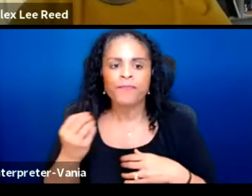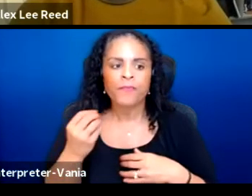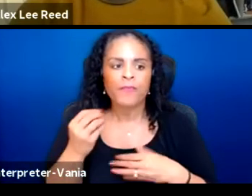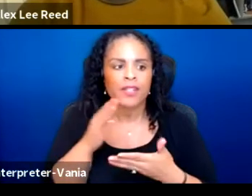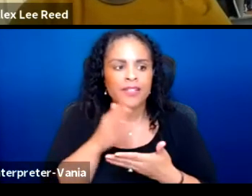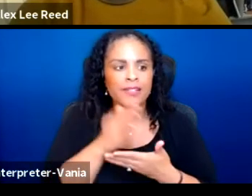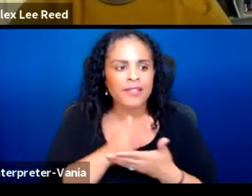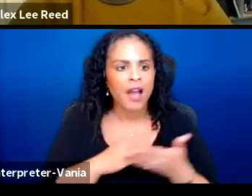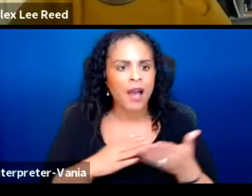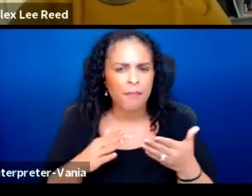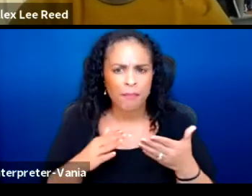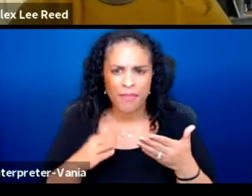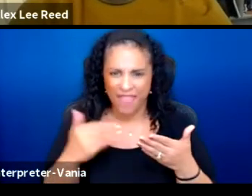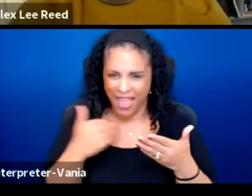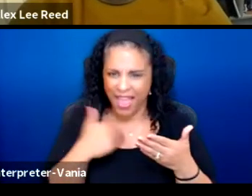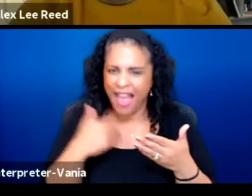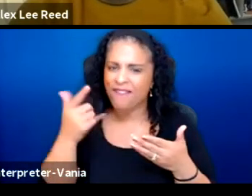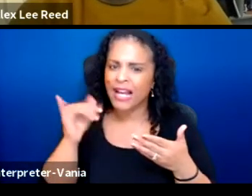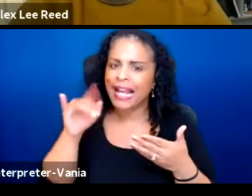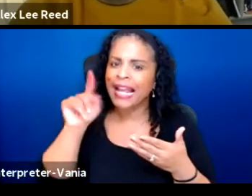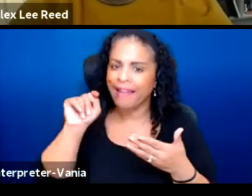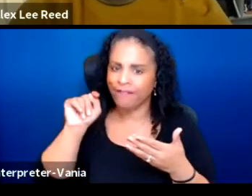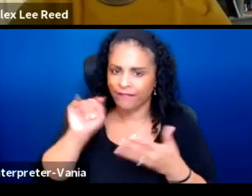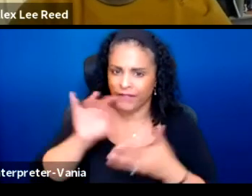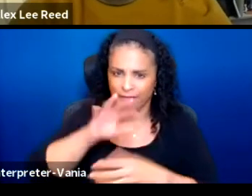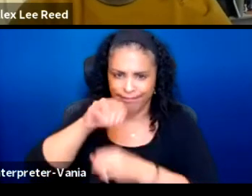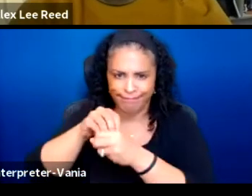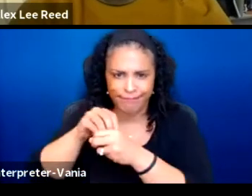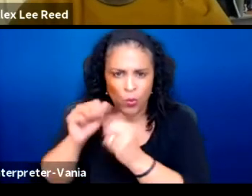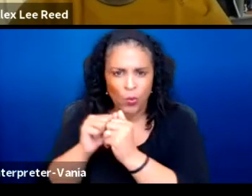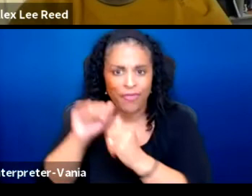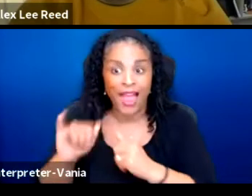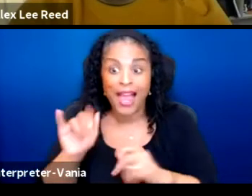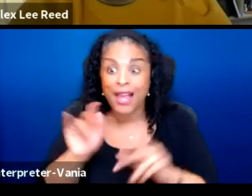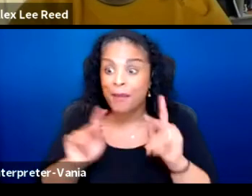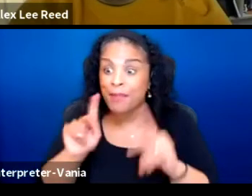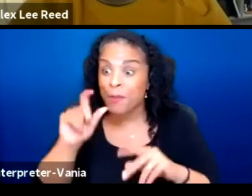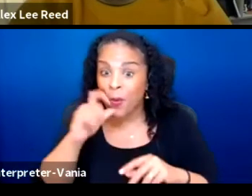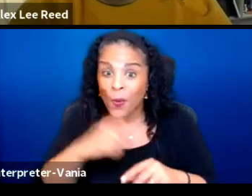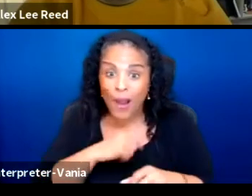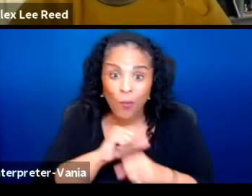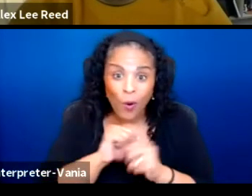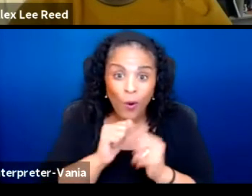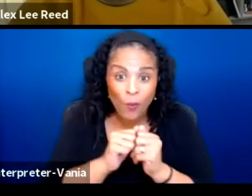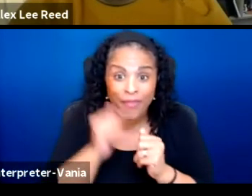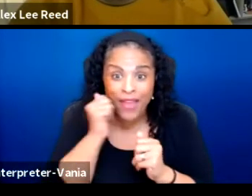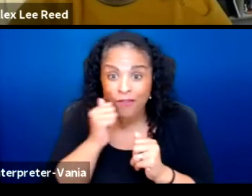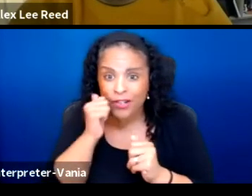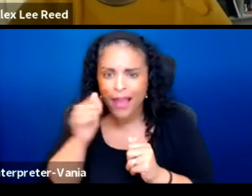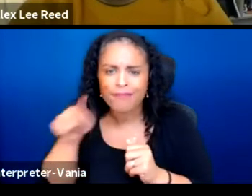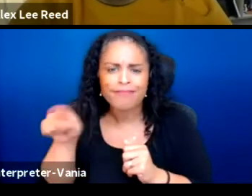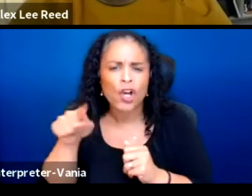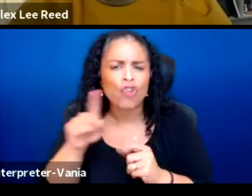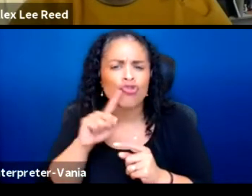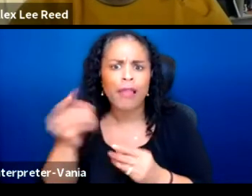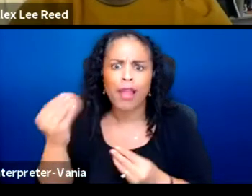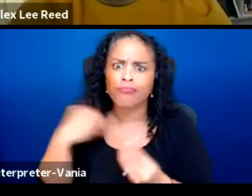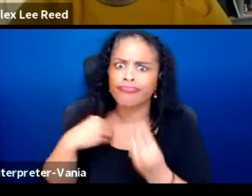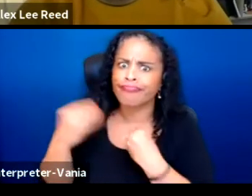And there's a gift that comes with that, that the people that I work with, they are really generous towards